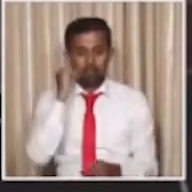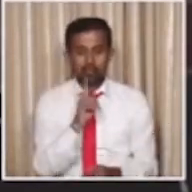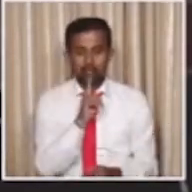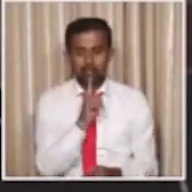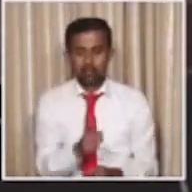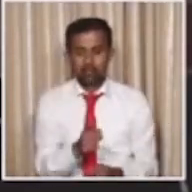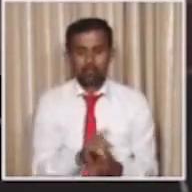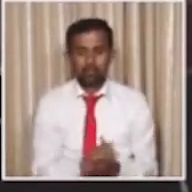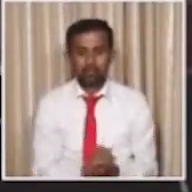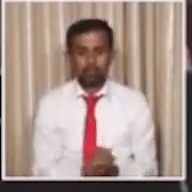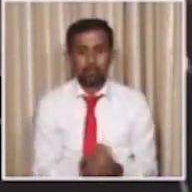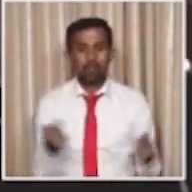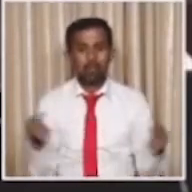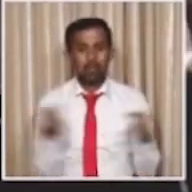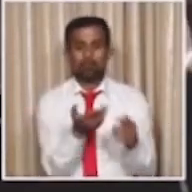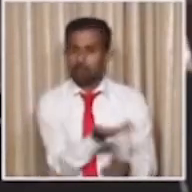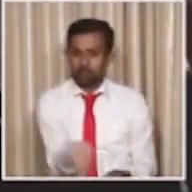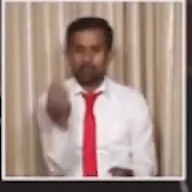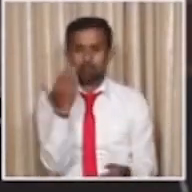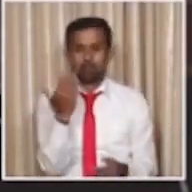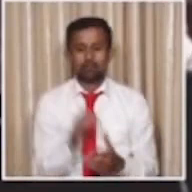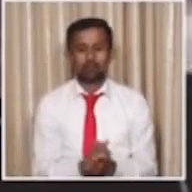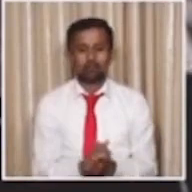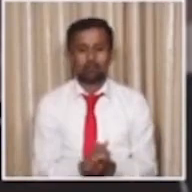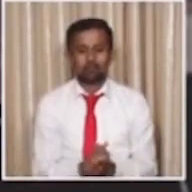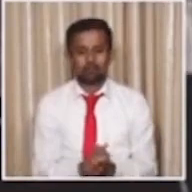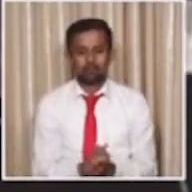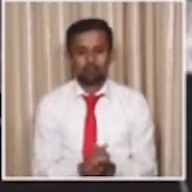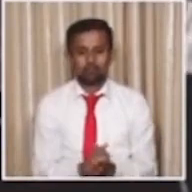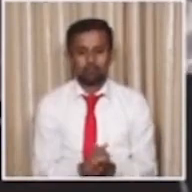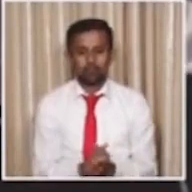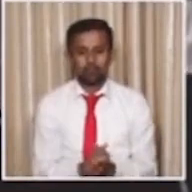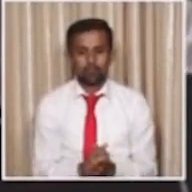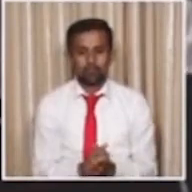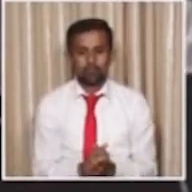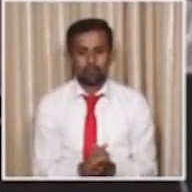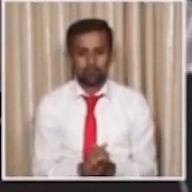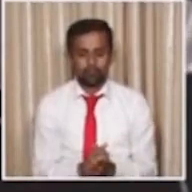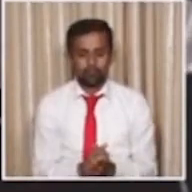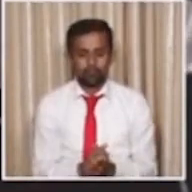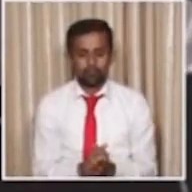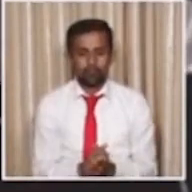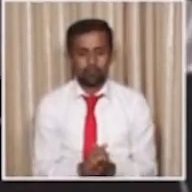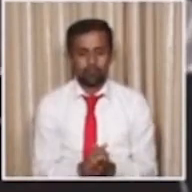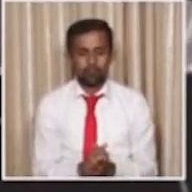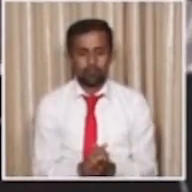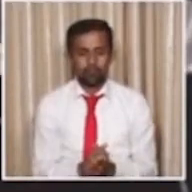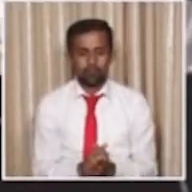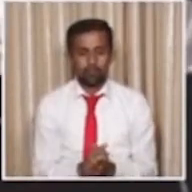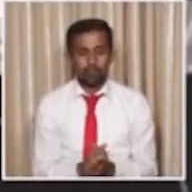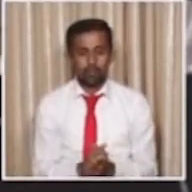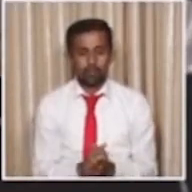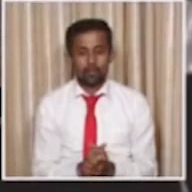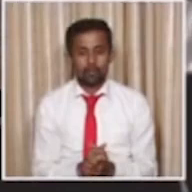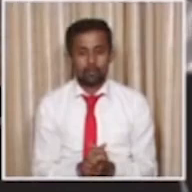that decision. That decision is given by the foreign secretary. If you want to challenge the foreign secretary, challenge his minister also. Who was the minister at that time? The minister